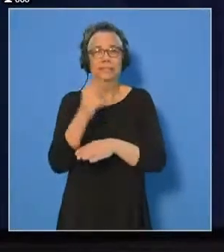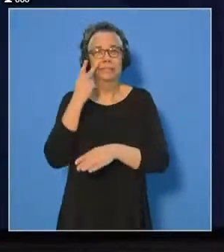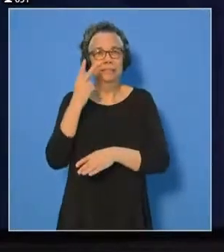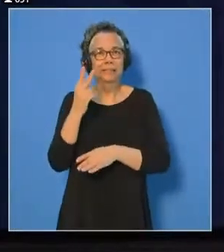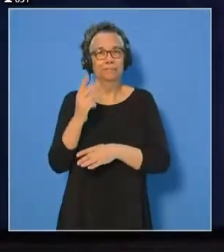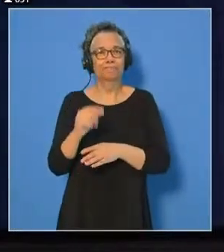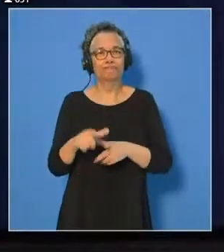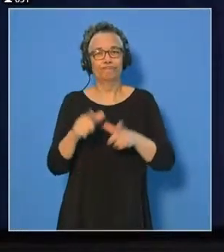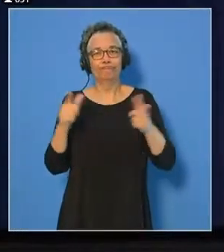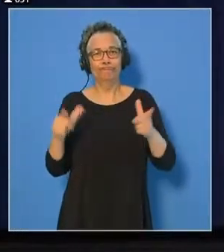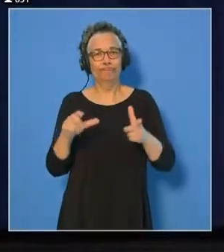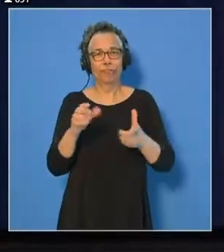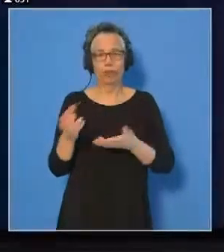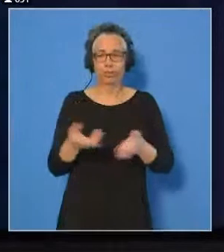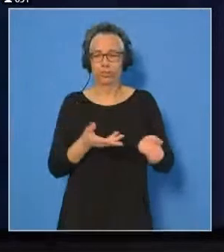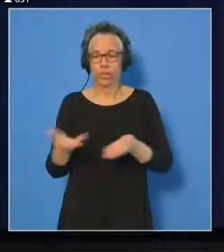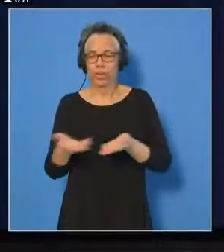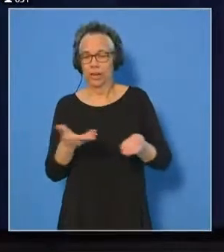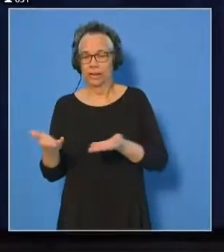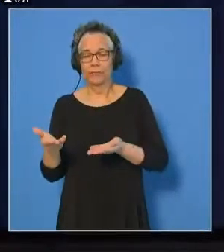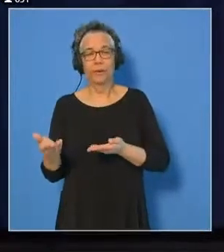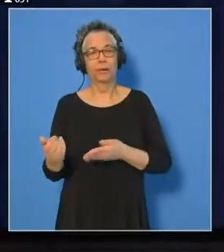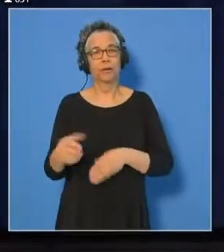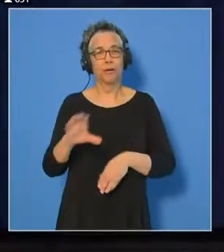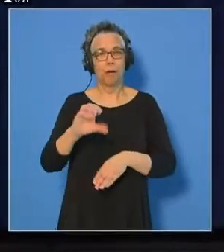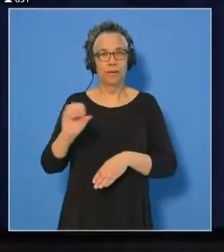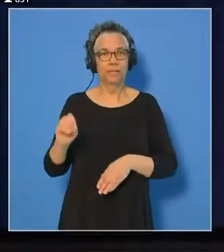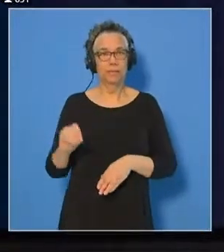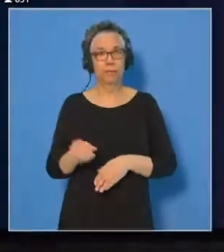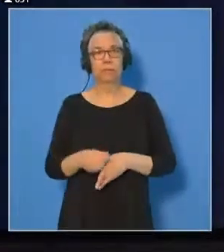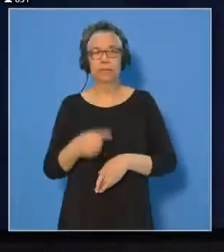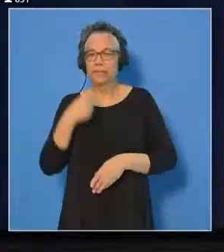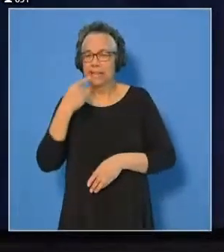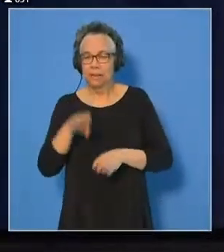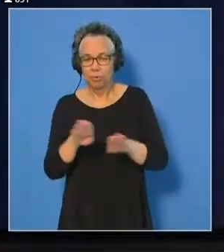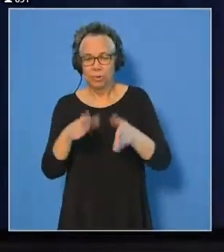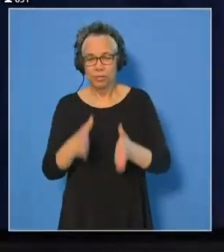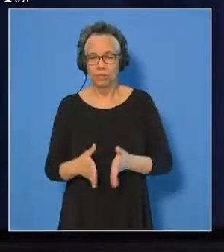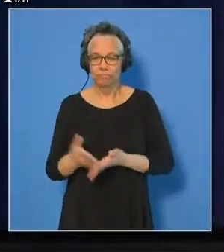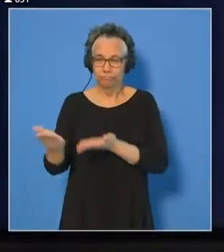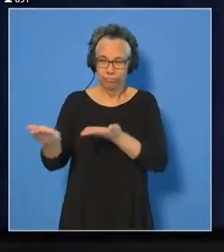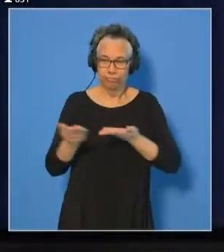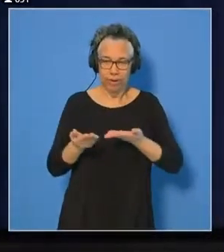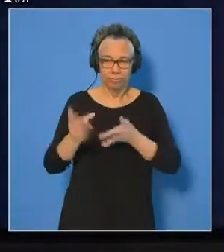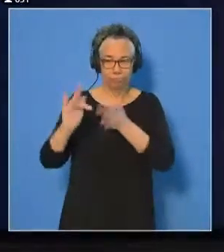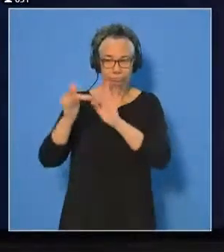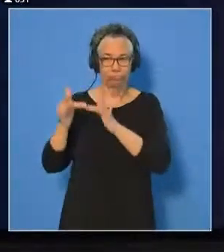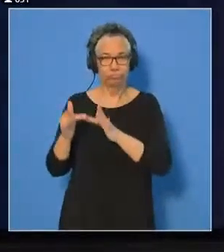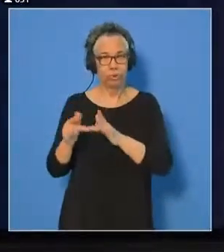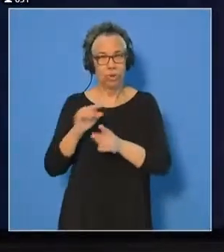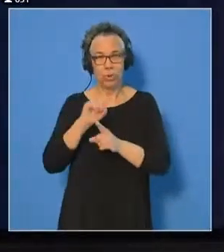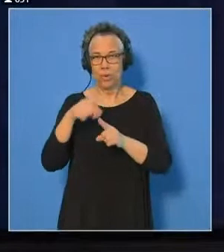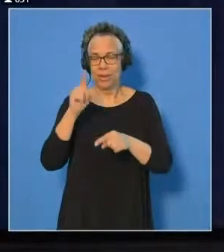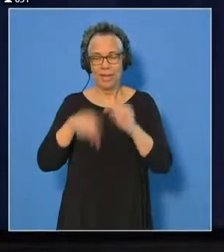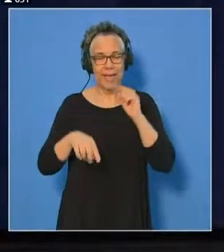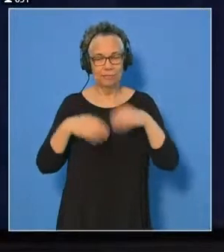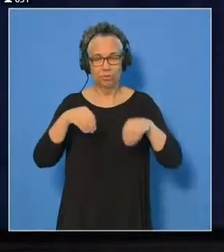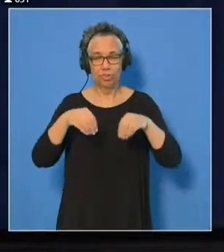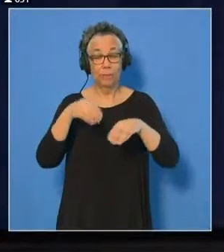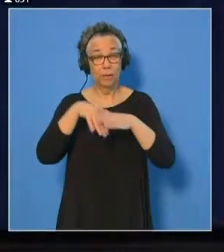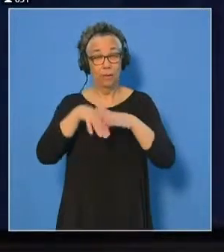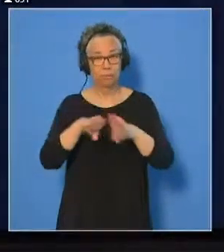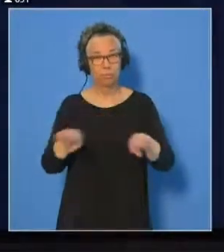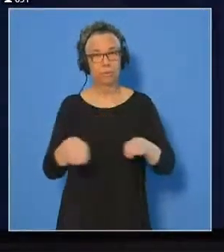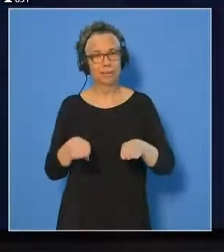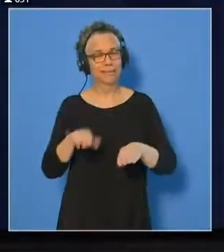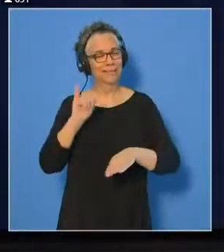companies advertising for locals to order online and bring items into Bermuda when they cannot shop locally. And that, of course,